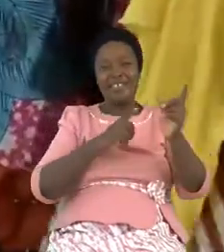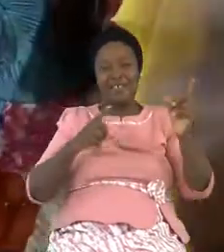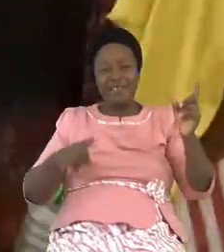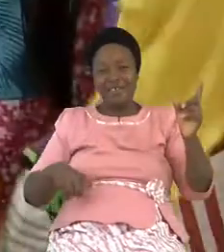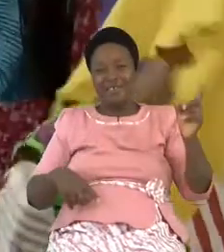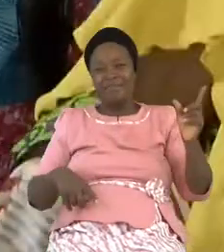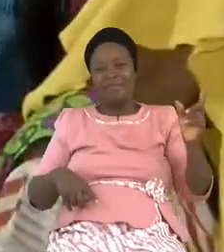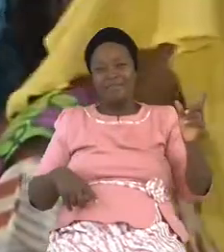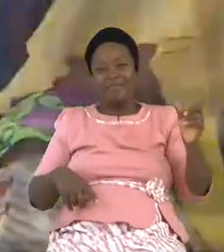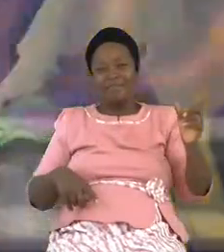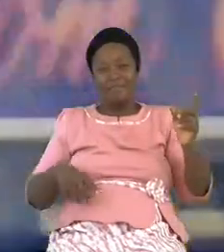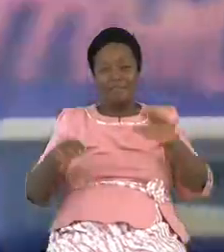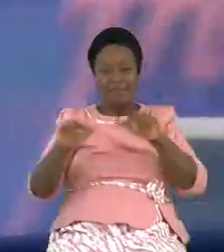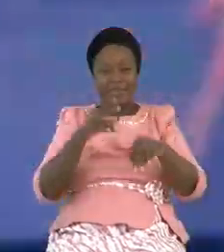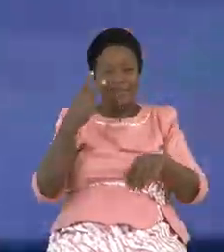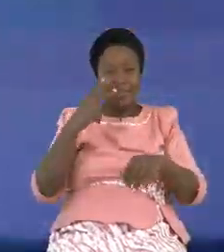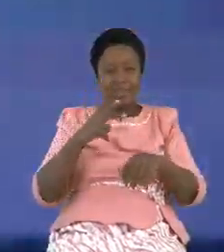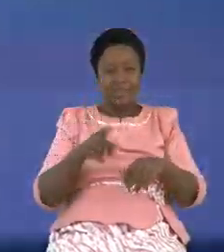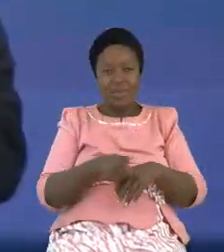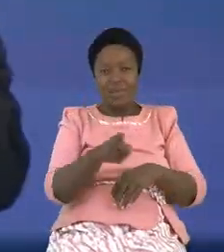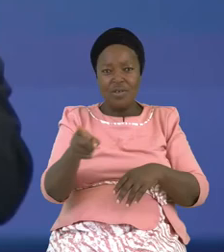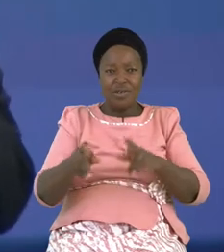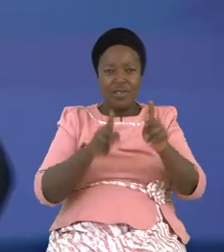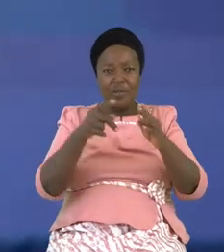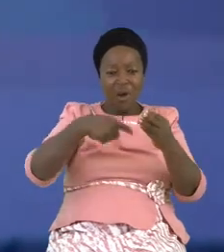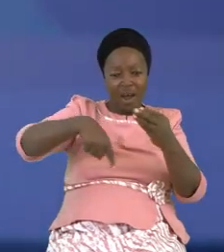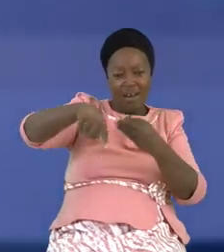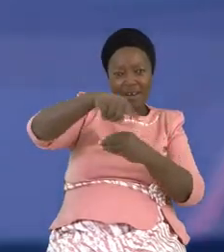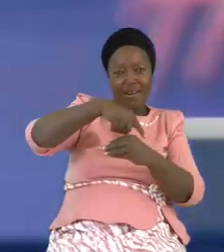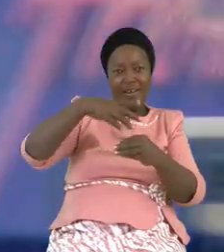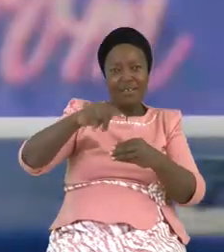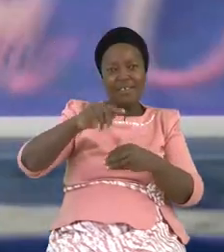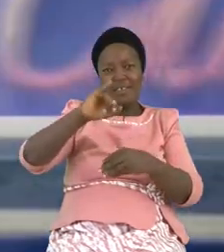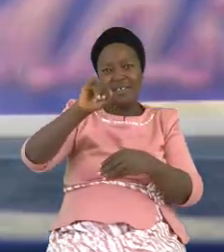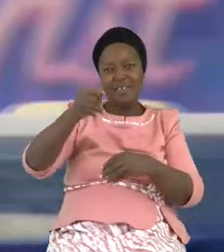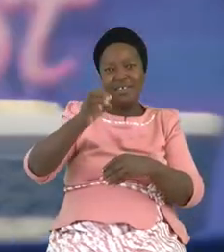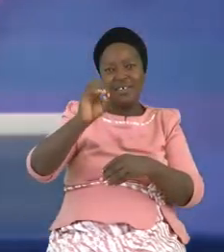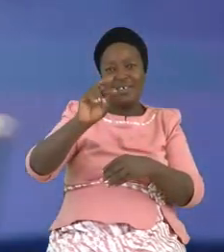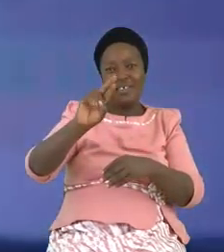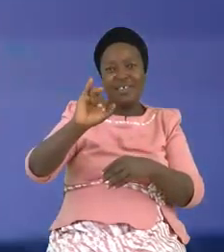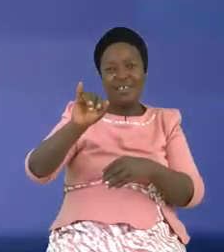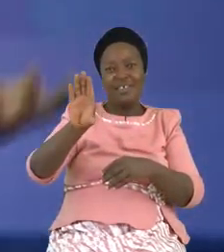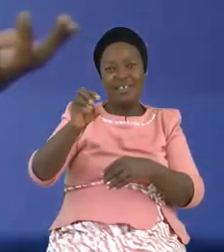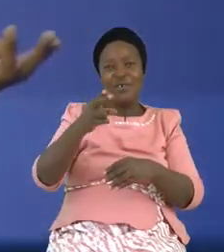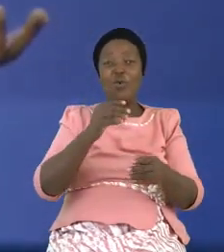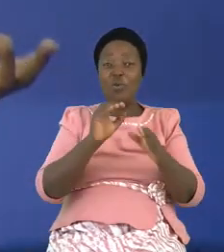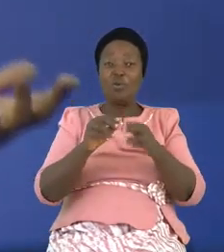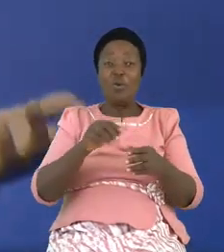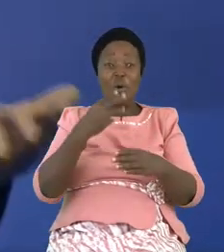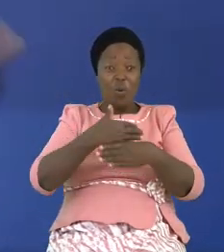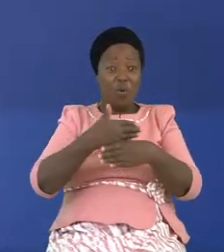Did you see those people around the Jericho walls? And they walked around Jericho. And